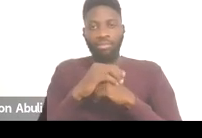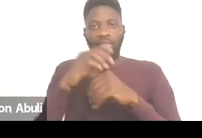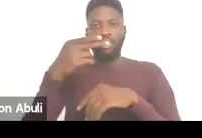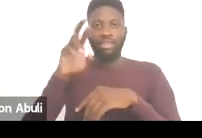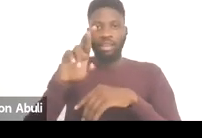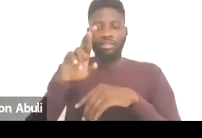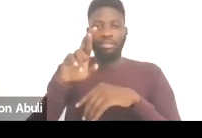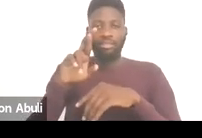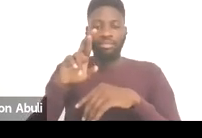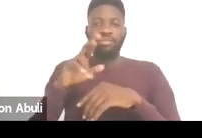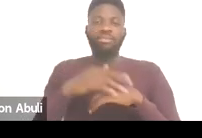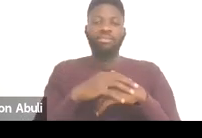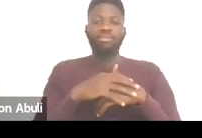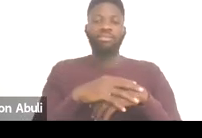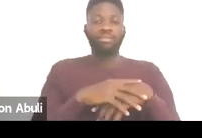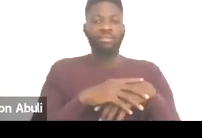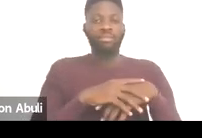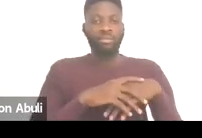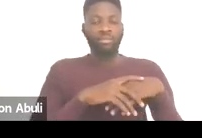department.